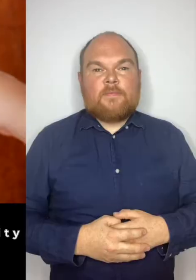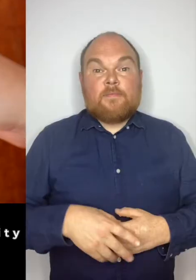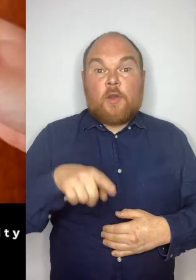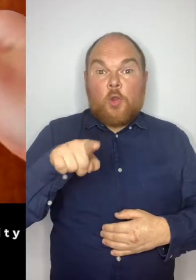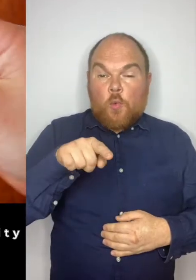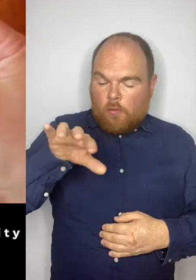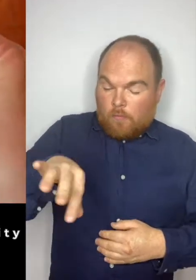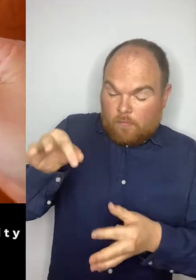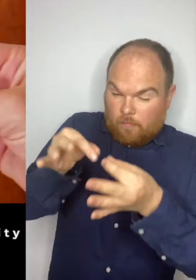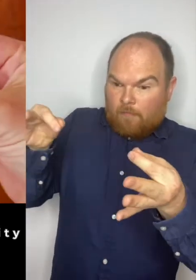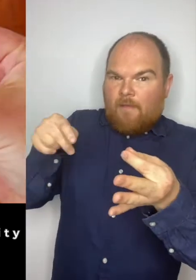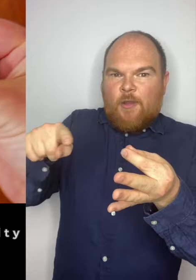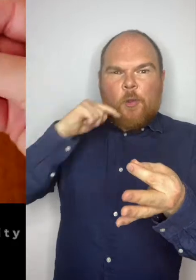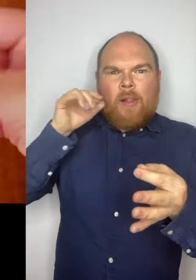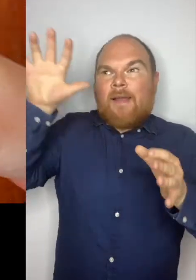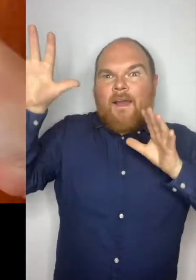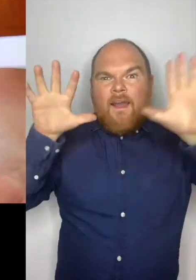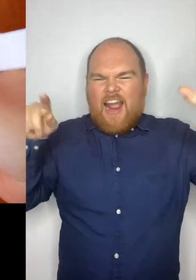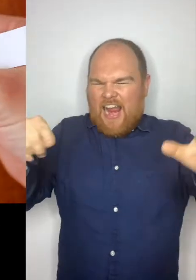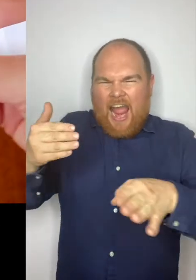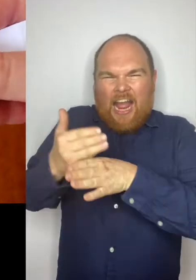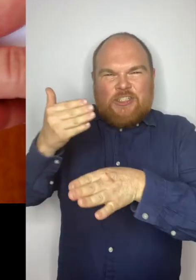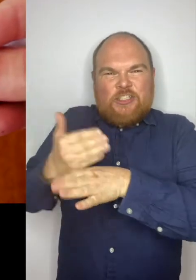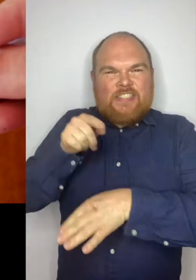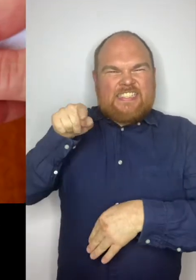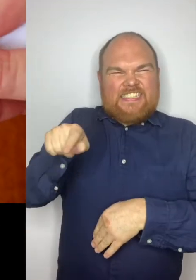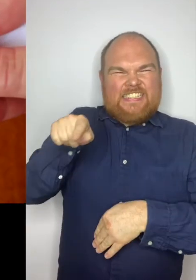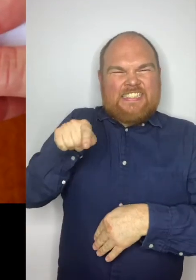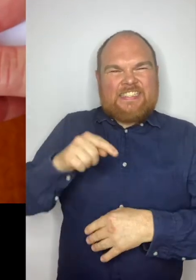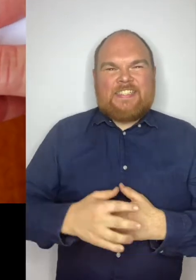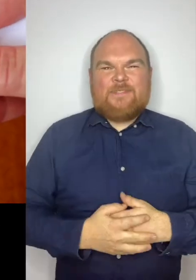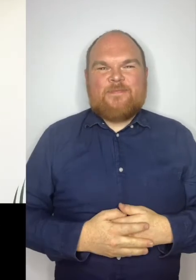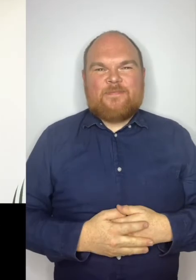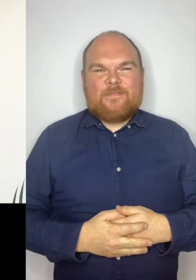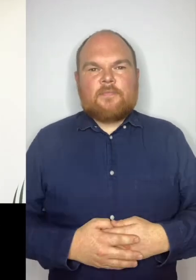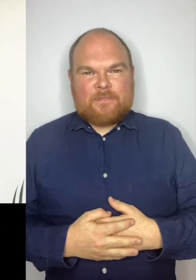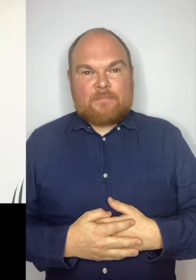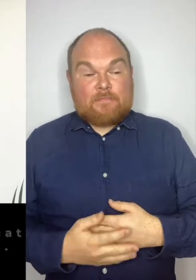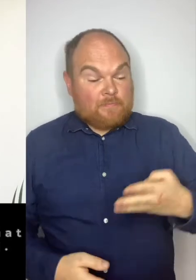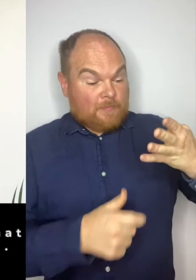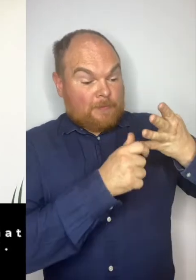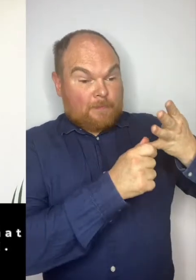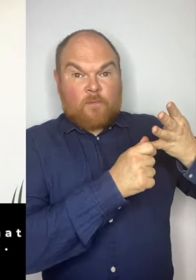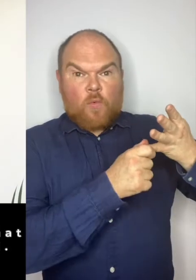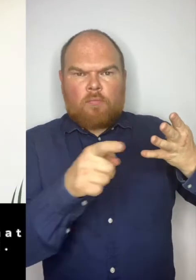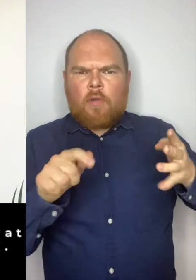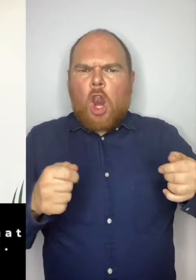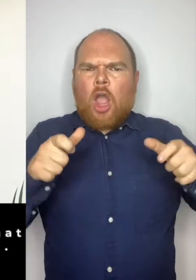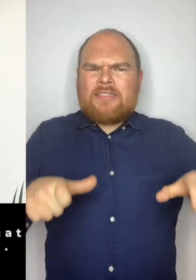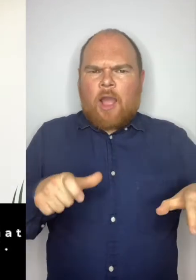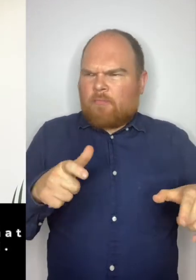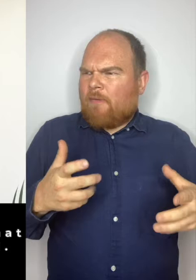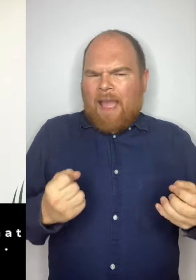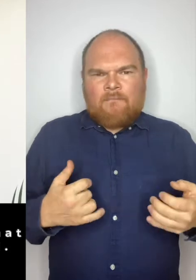You will be miming this activity during your performance, and we'll explain a little bit more about that later. Step 4. Think